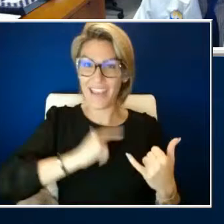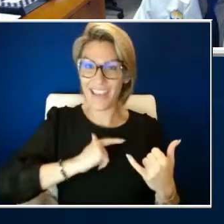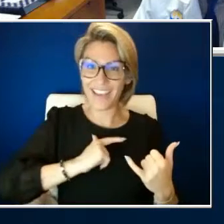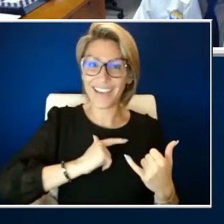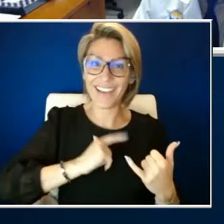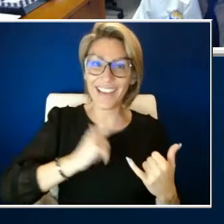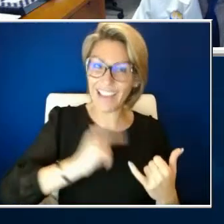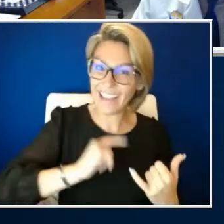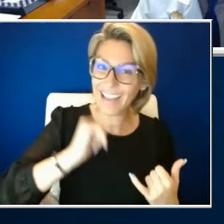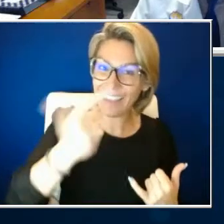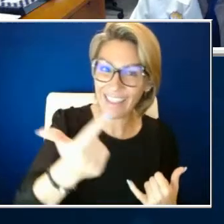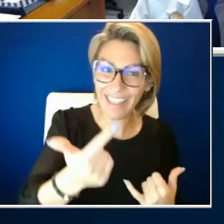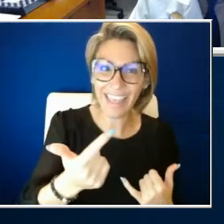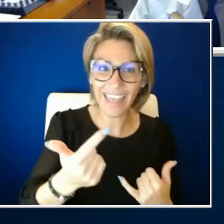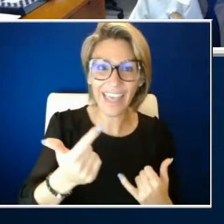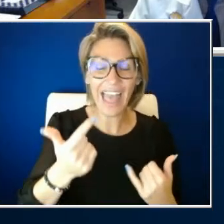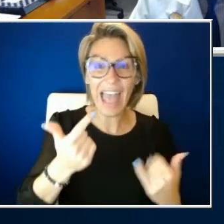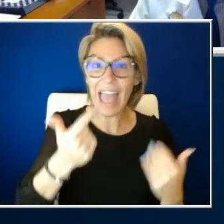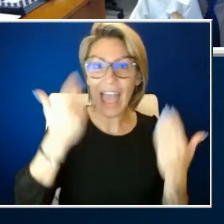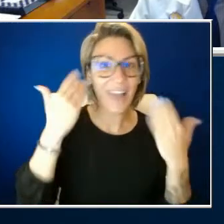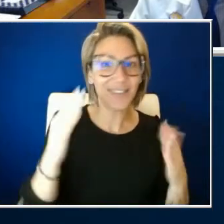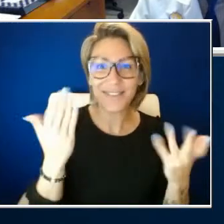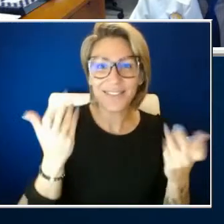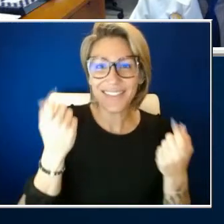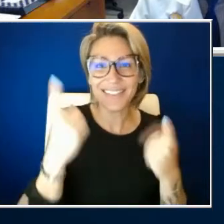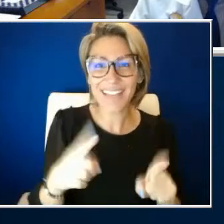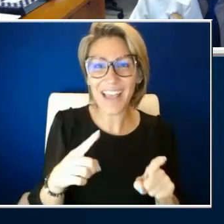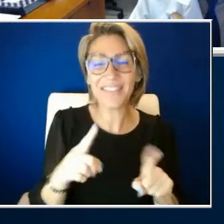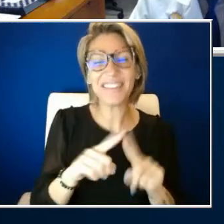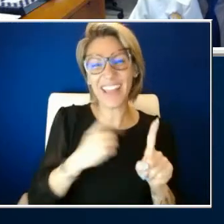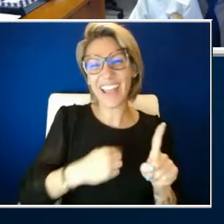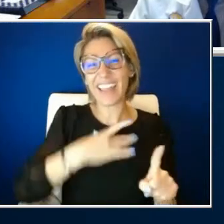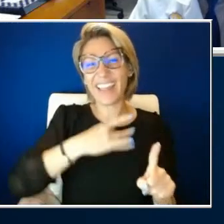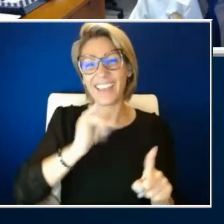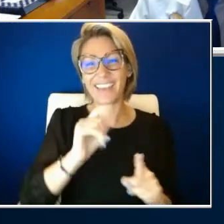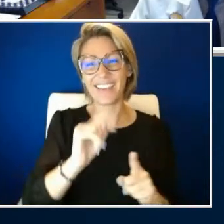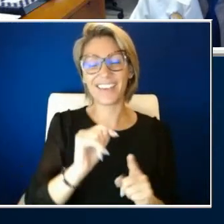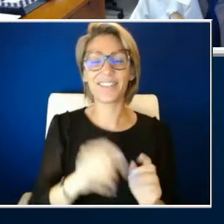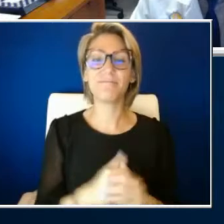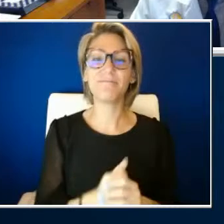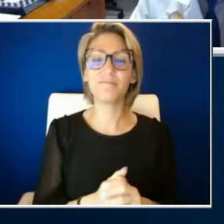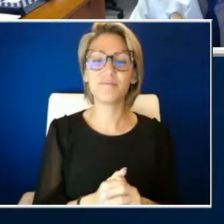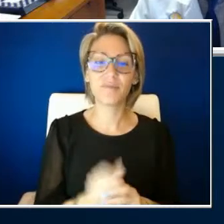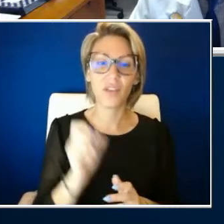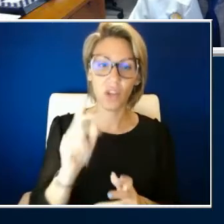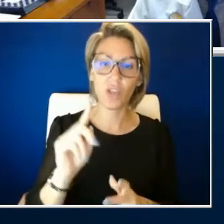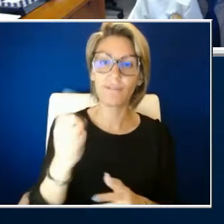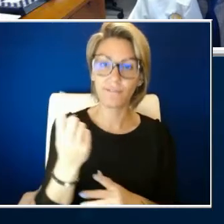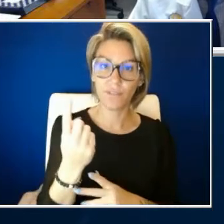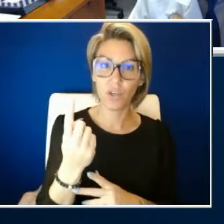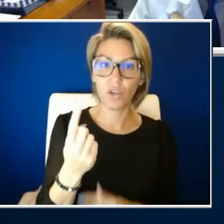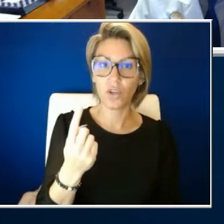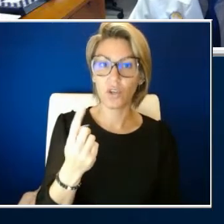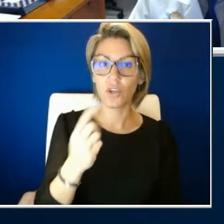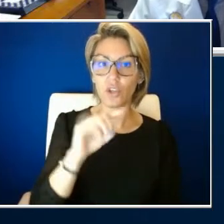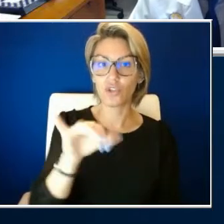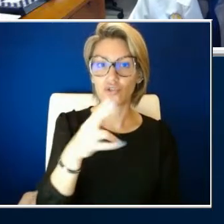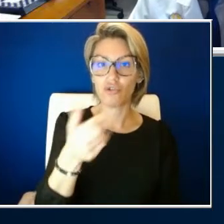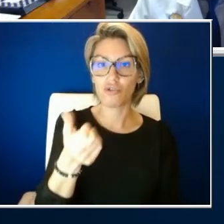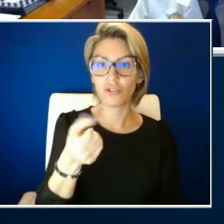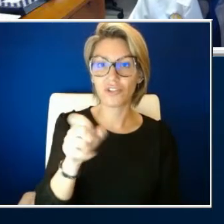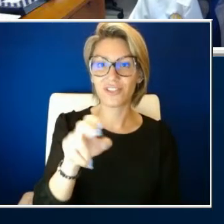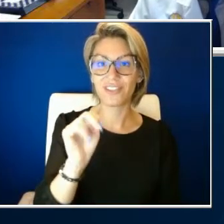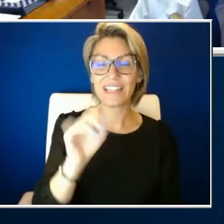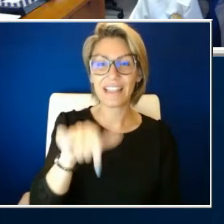know. I have no idea what's happening. Yeah. But I like it. So, okay, so first of all, Georgianne, who's been with this program since